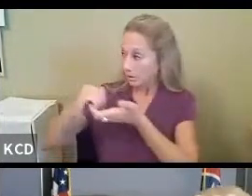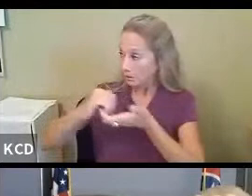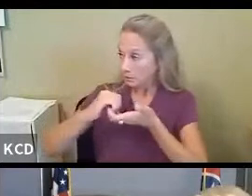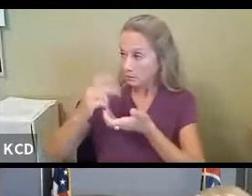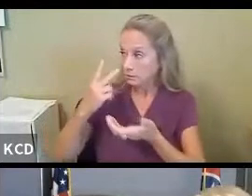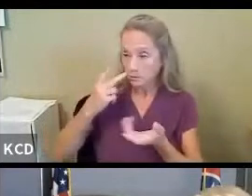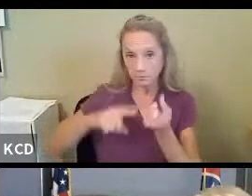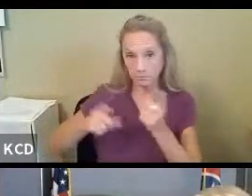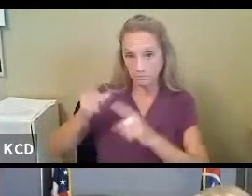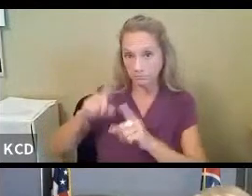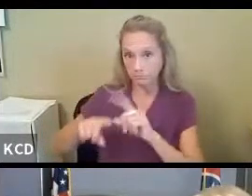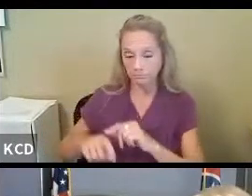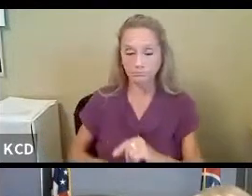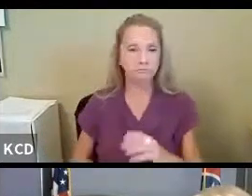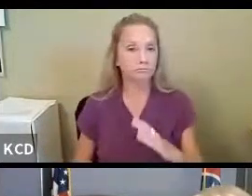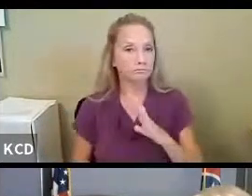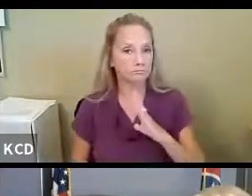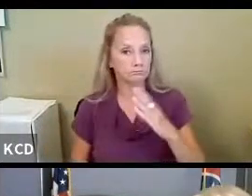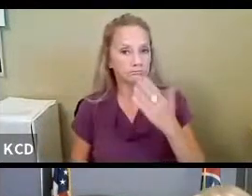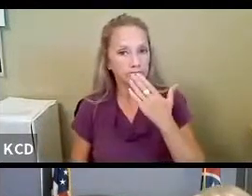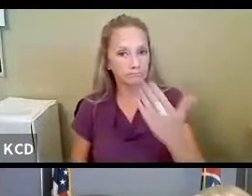Thank you.